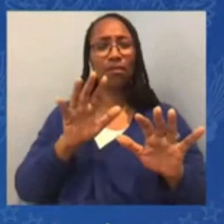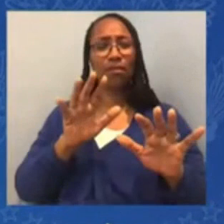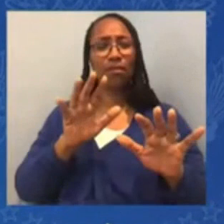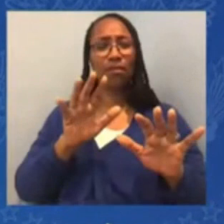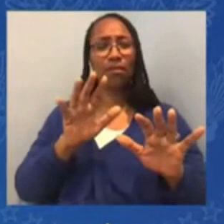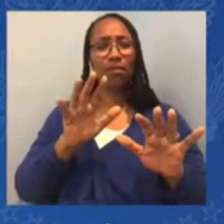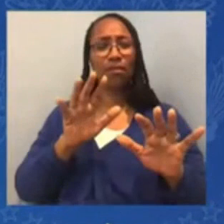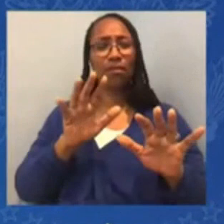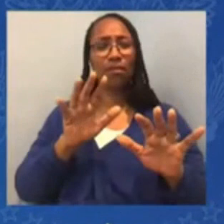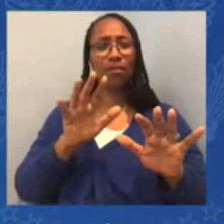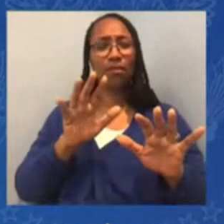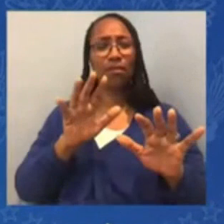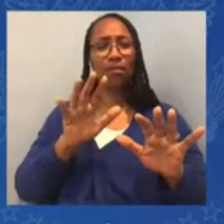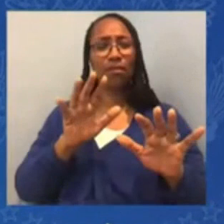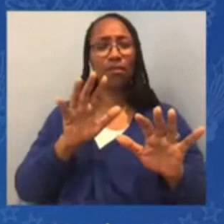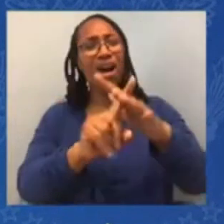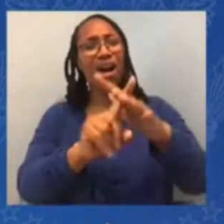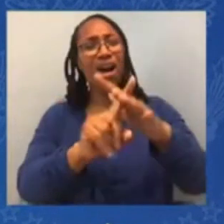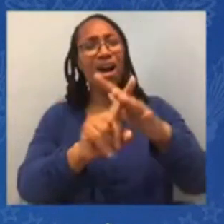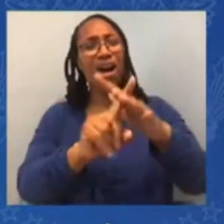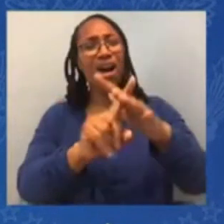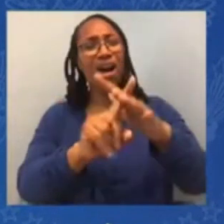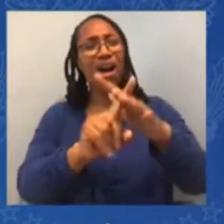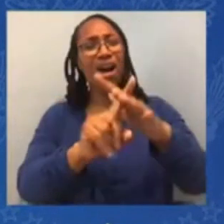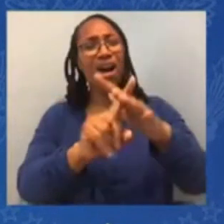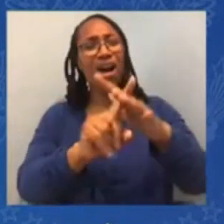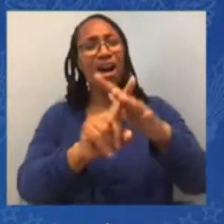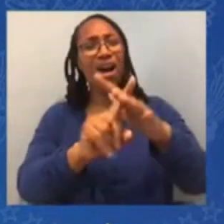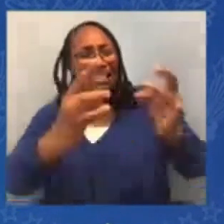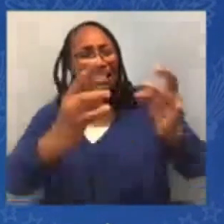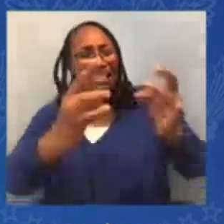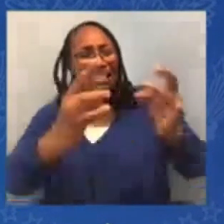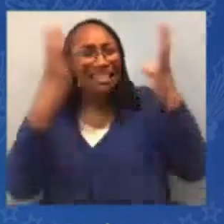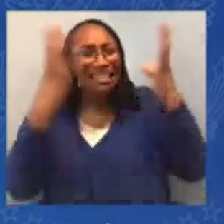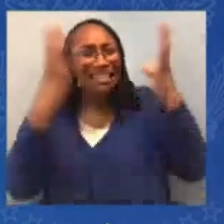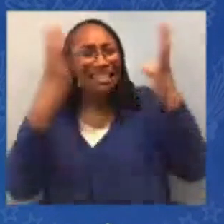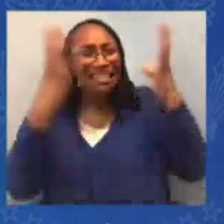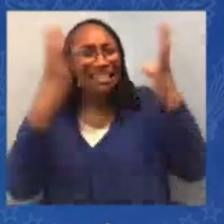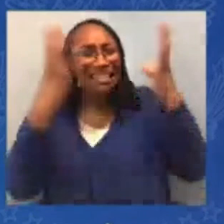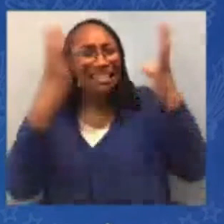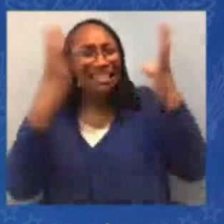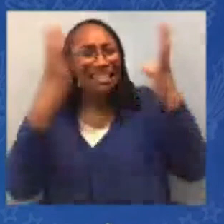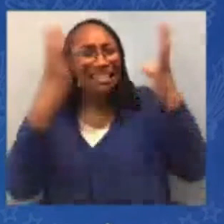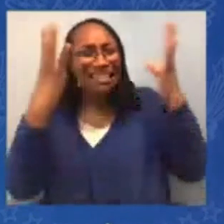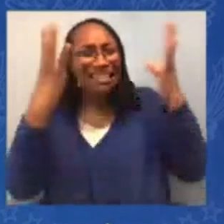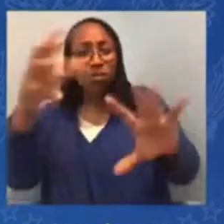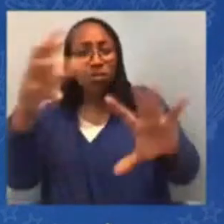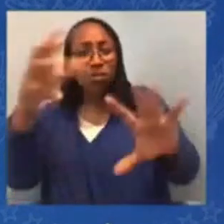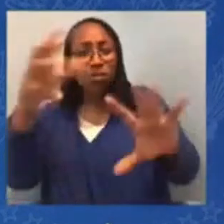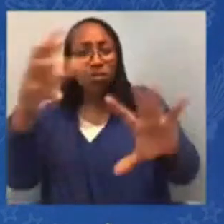after Uvalde was a recess week for Congress, so we were all going back to our states and